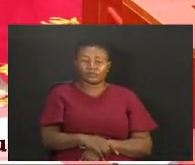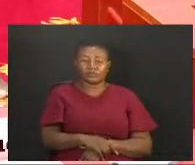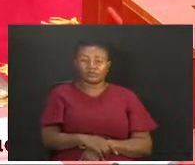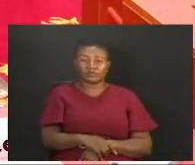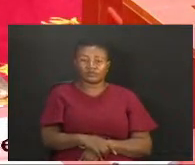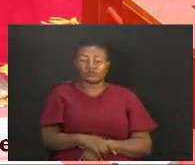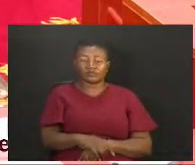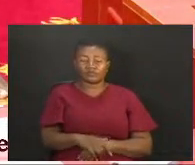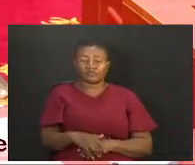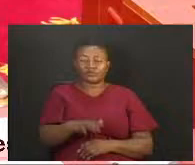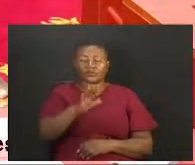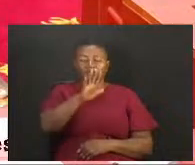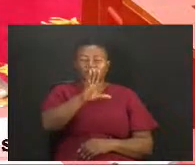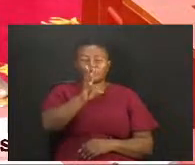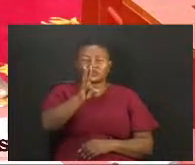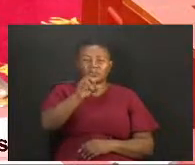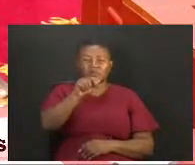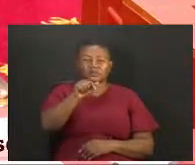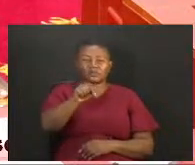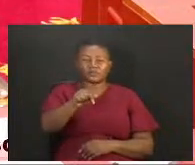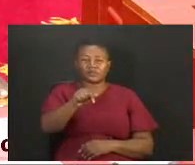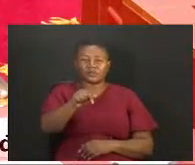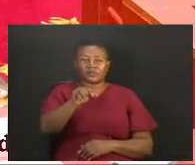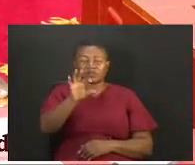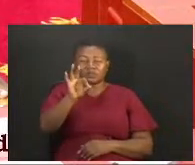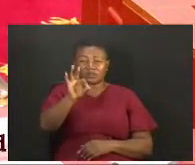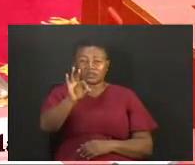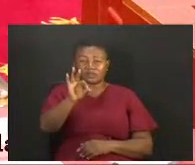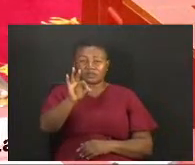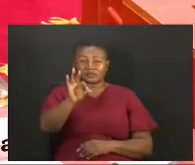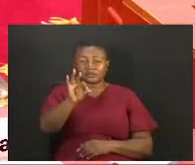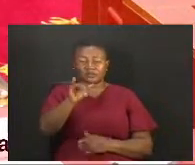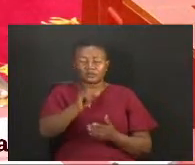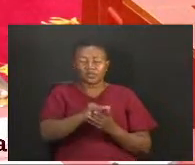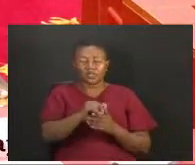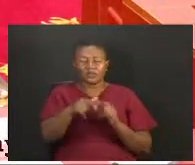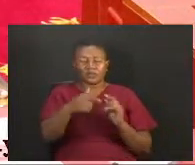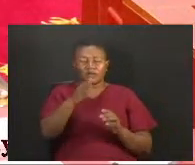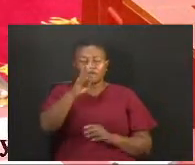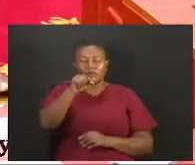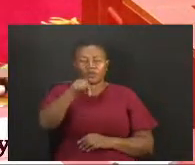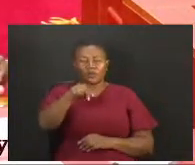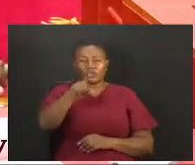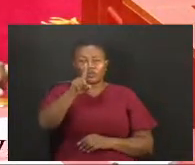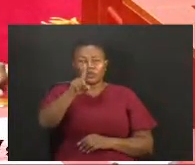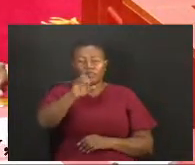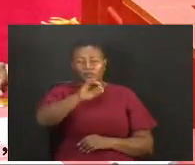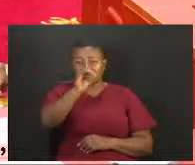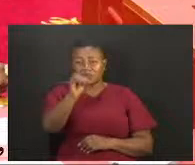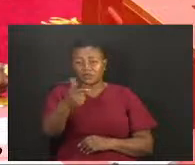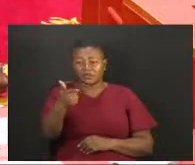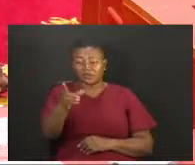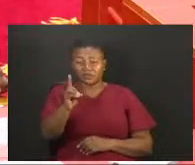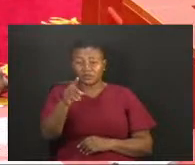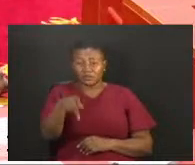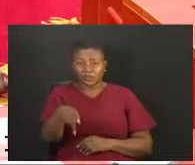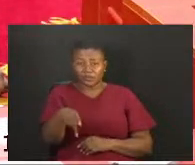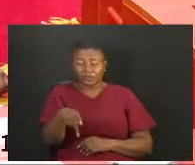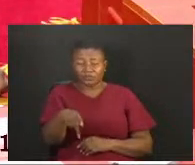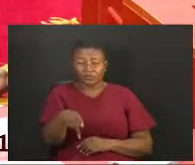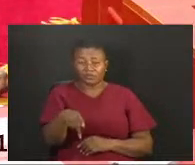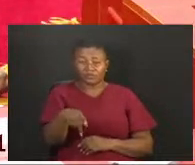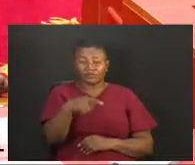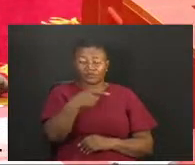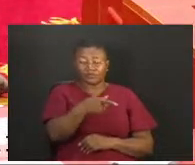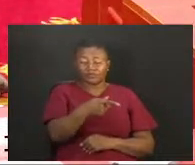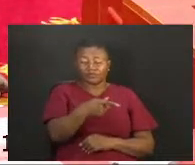of 56.9 billion Ghana cedis, equivalent to 4.1% of GDP. The corresponding primary balance